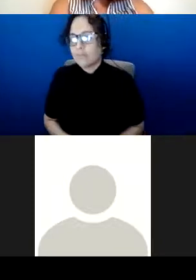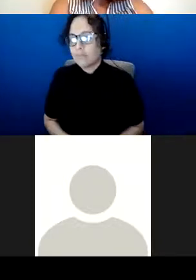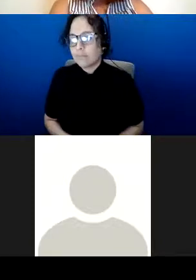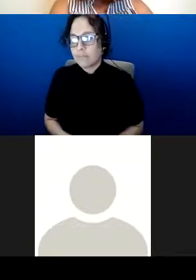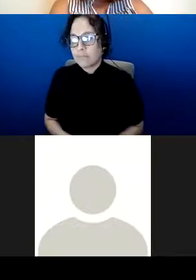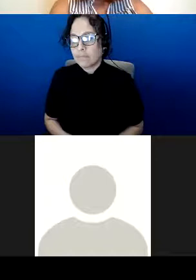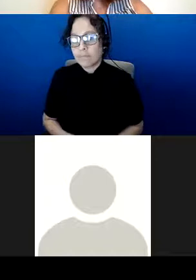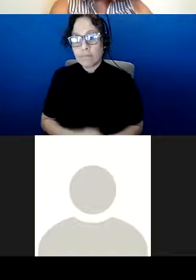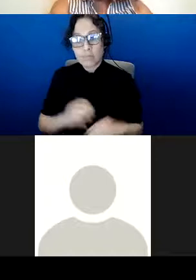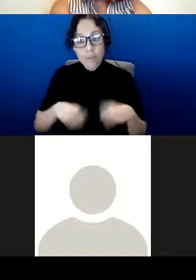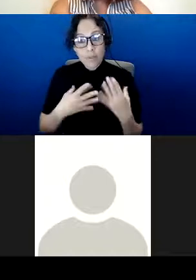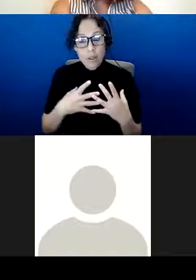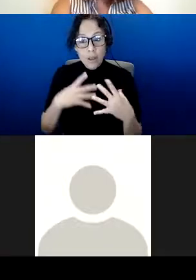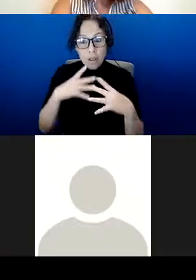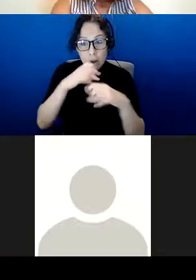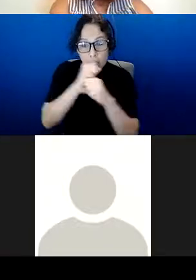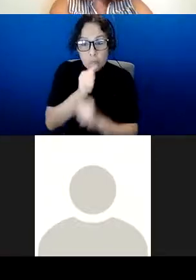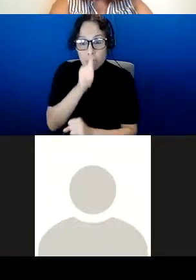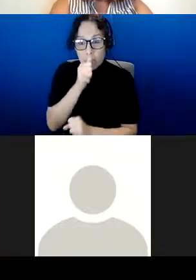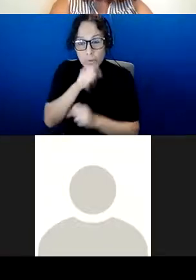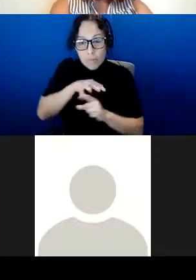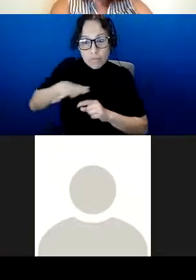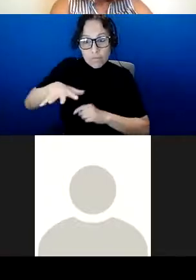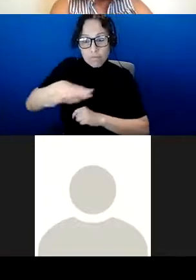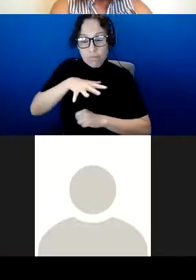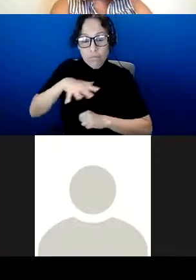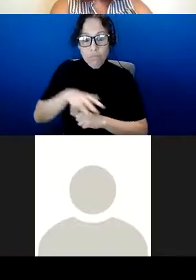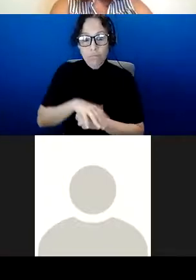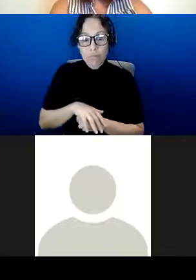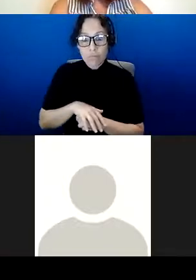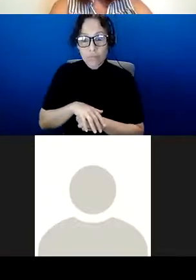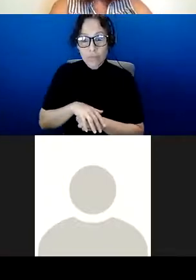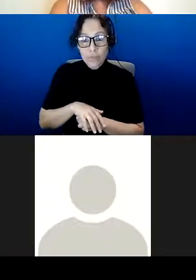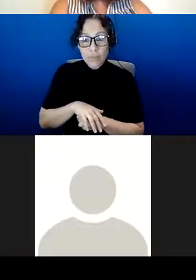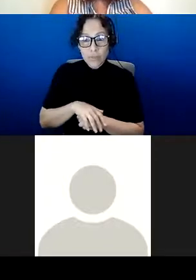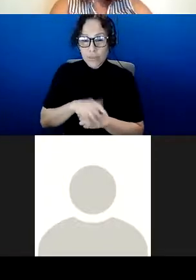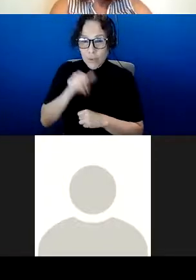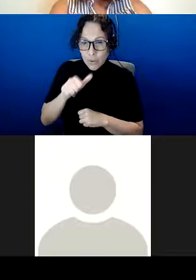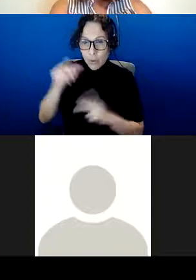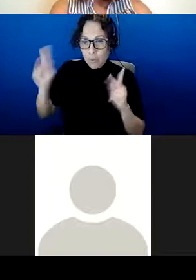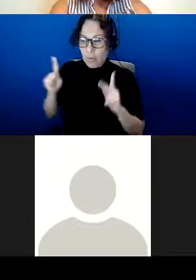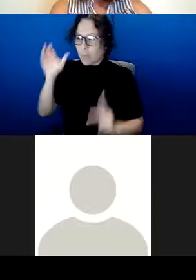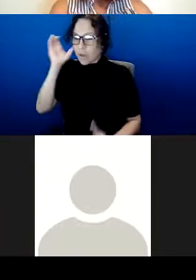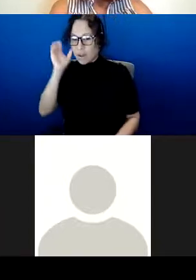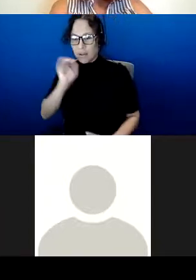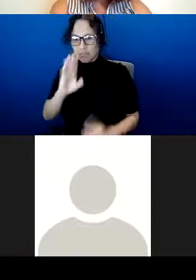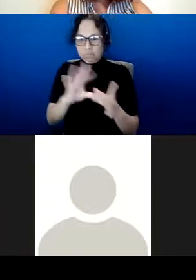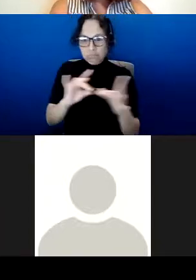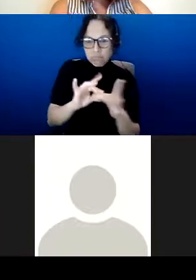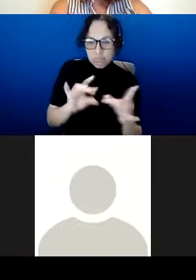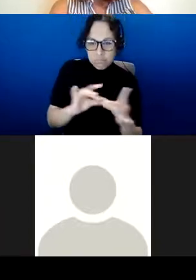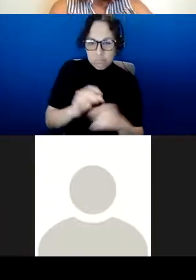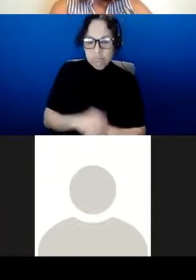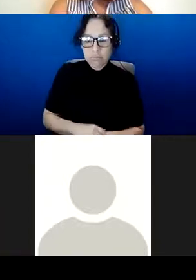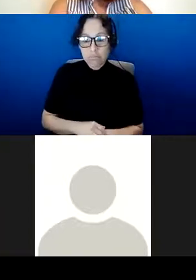Provide a private or confidential area in a place where others won't hear your conversation. A